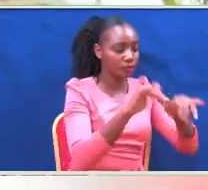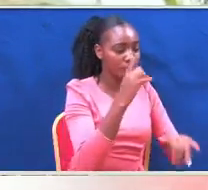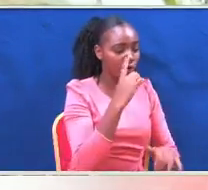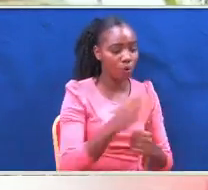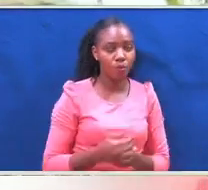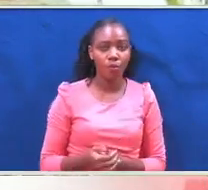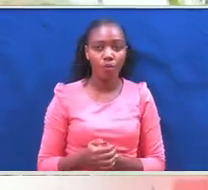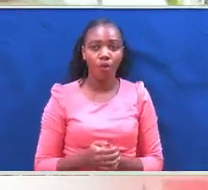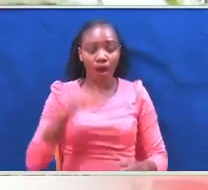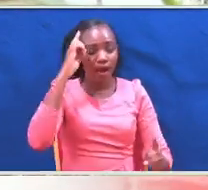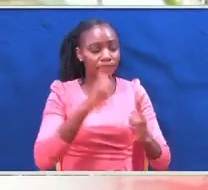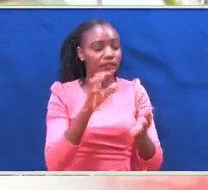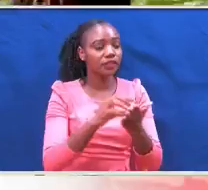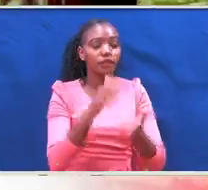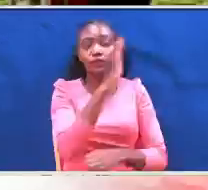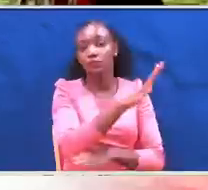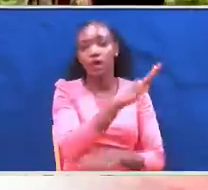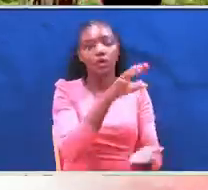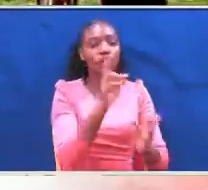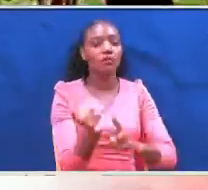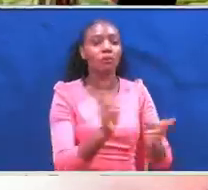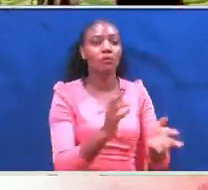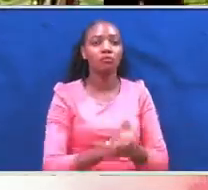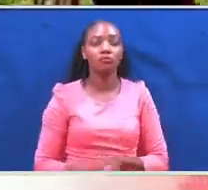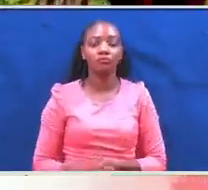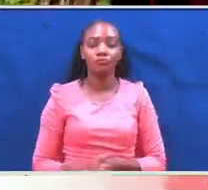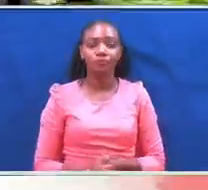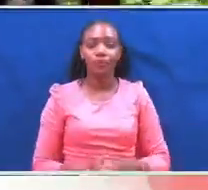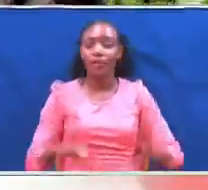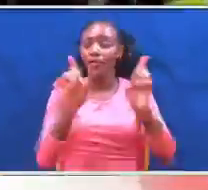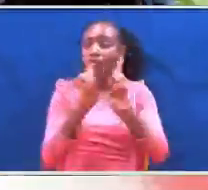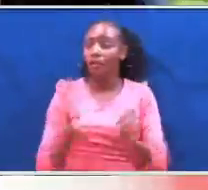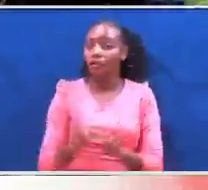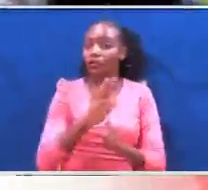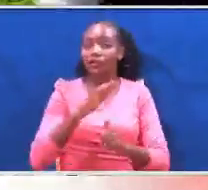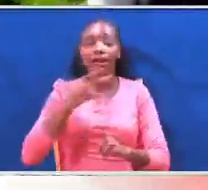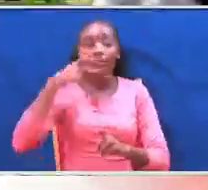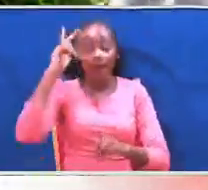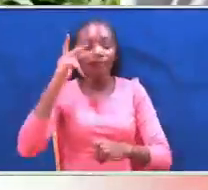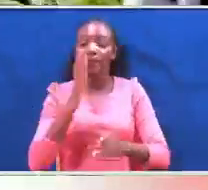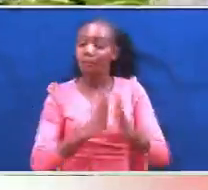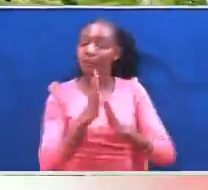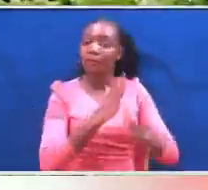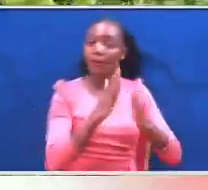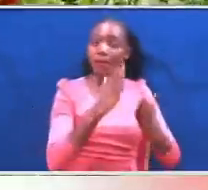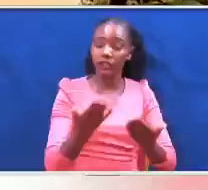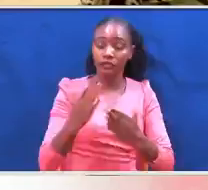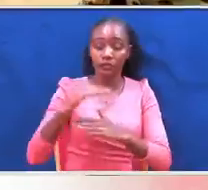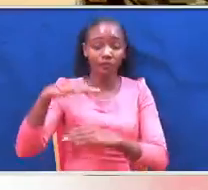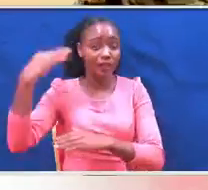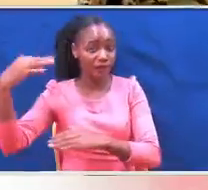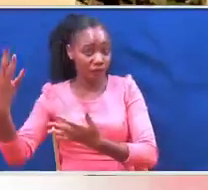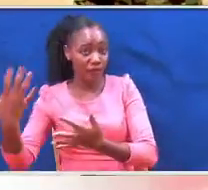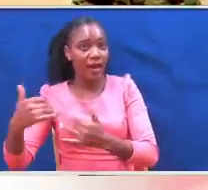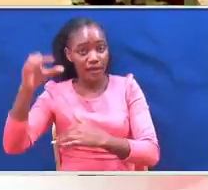indefinitely until the situation calms. And as their parents prepare to rebuild their future, the government